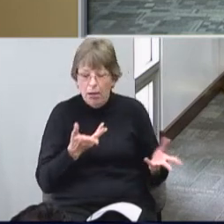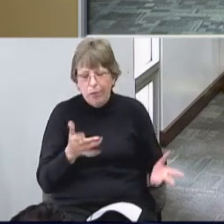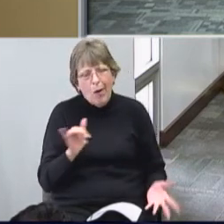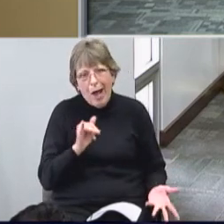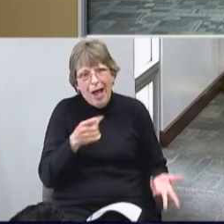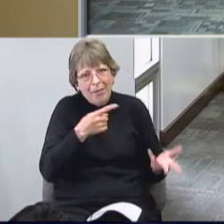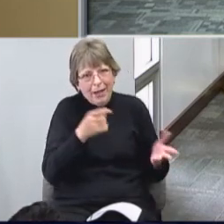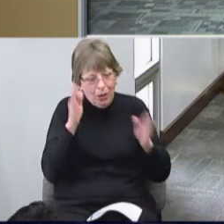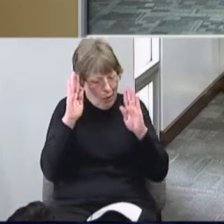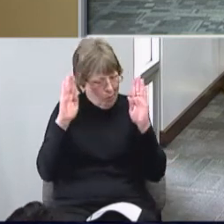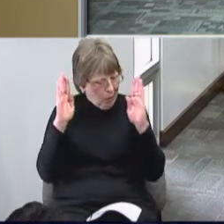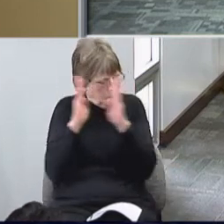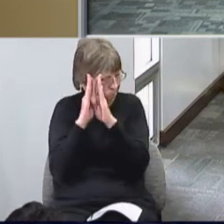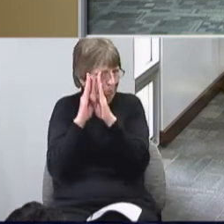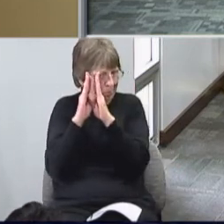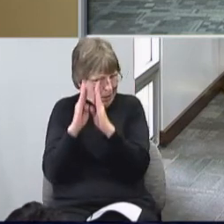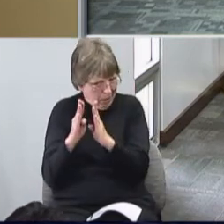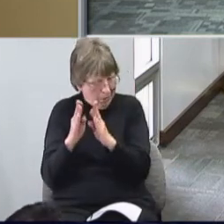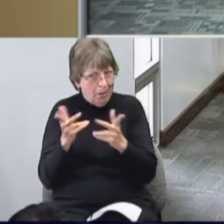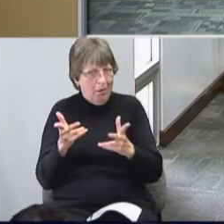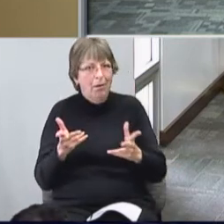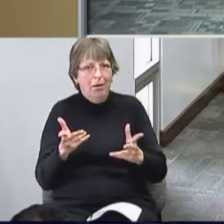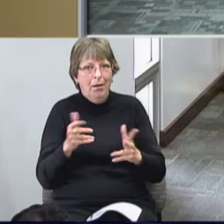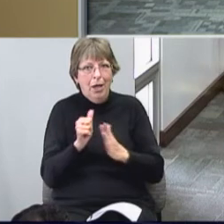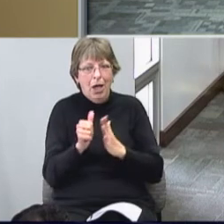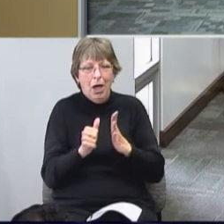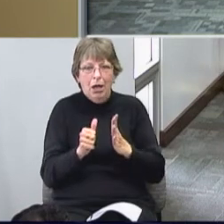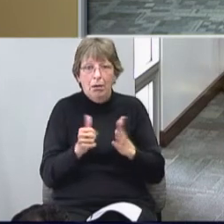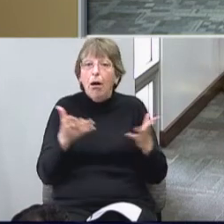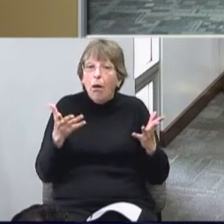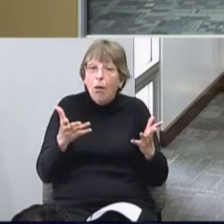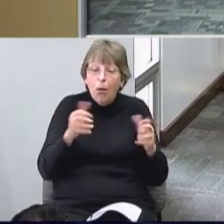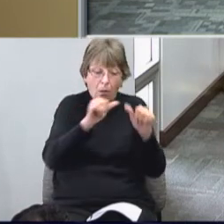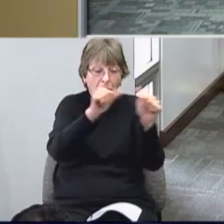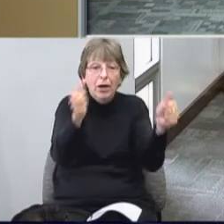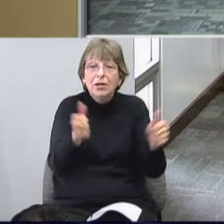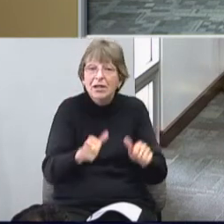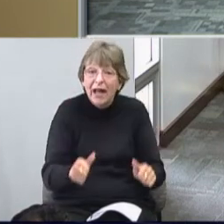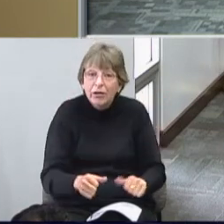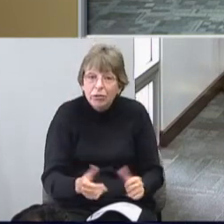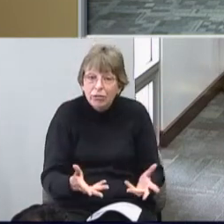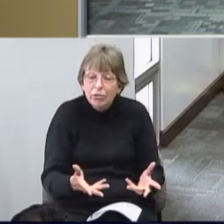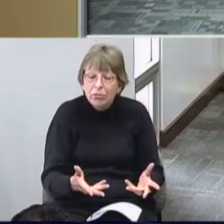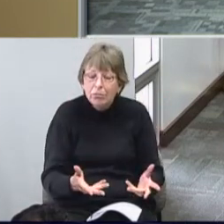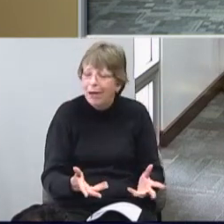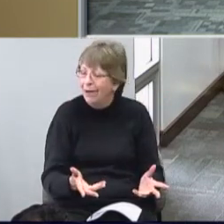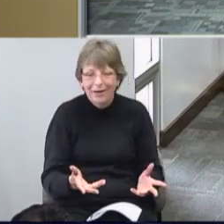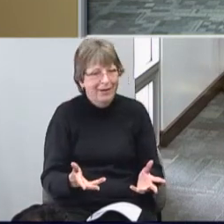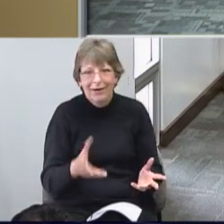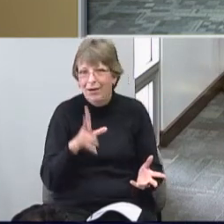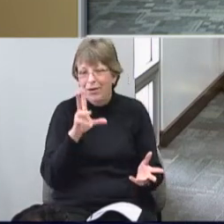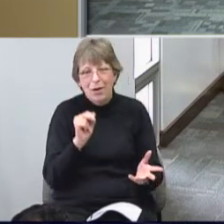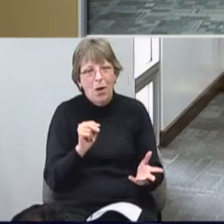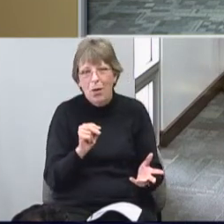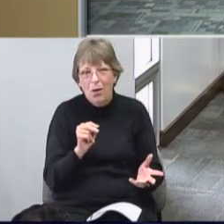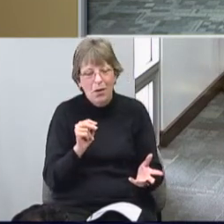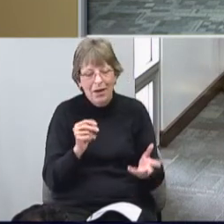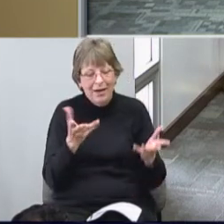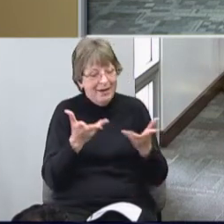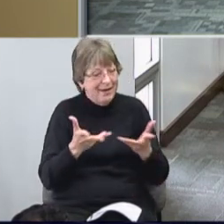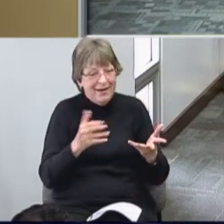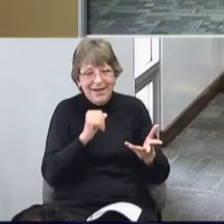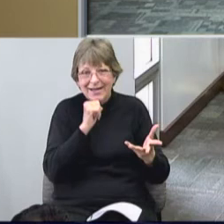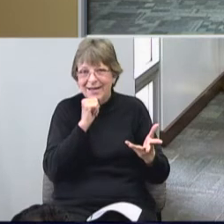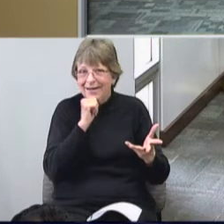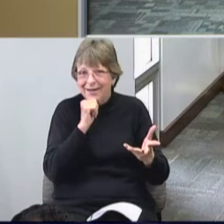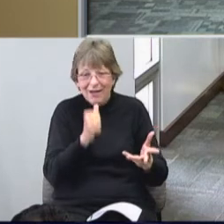little bit of a narrow mind on art, is that it's a statue. Everywhere there's going to be statues, and that's not really what this